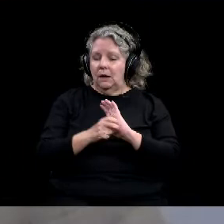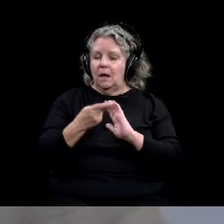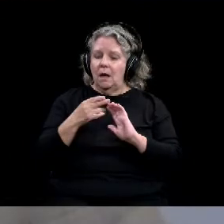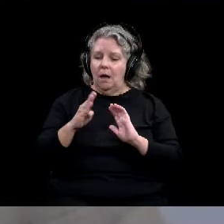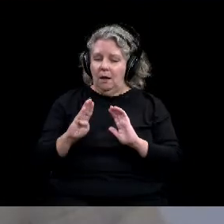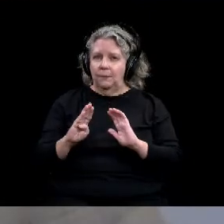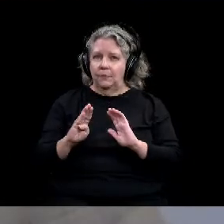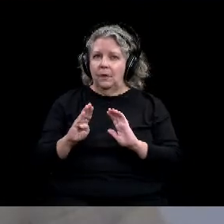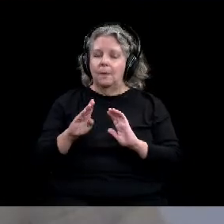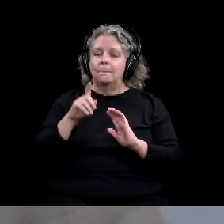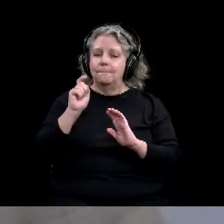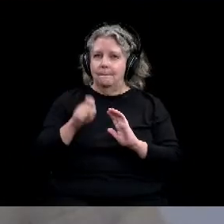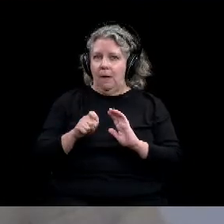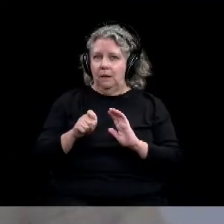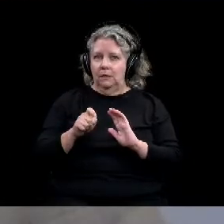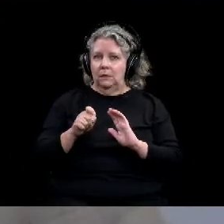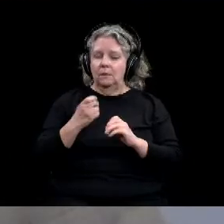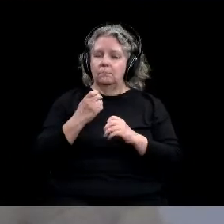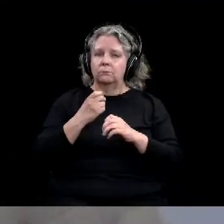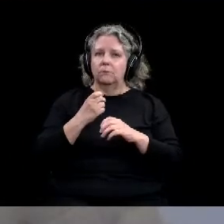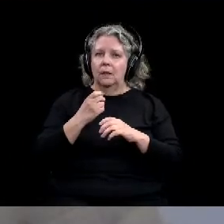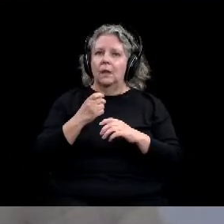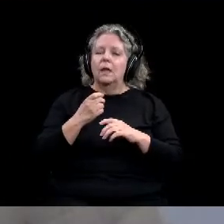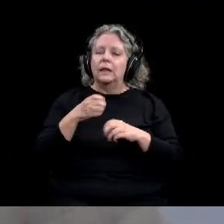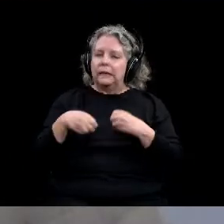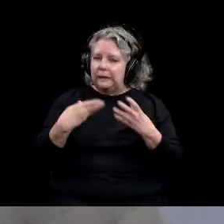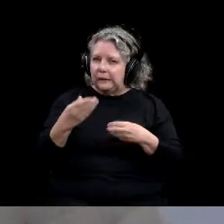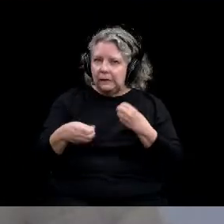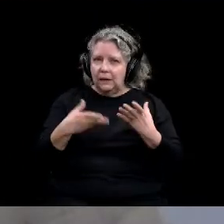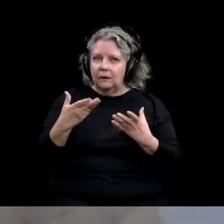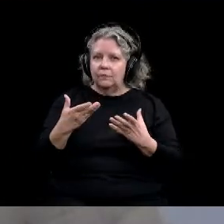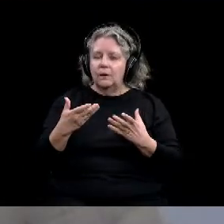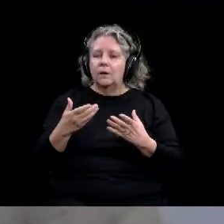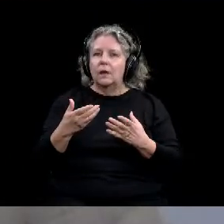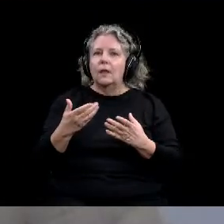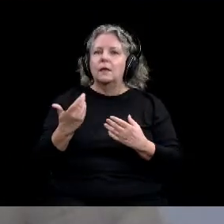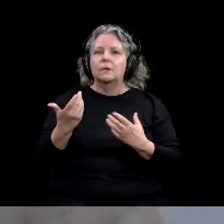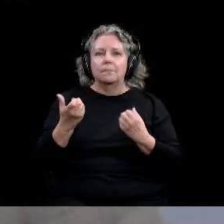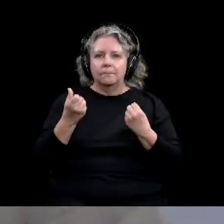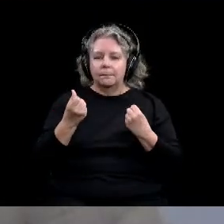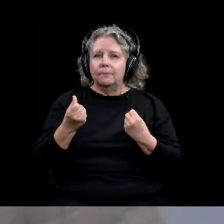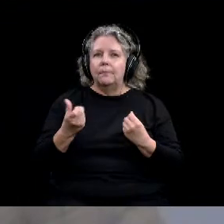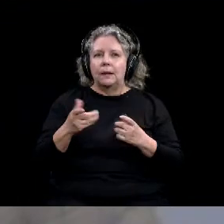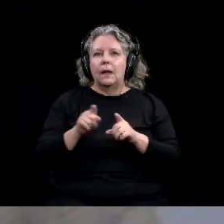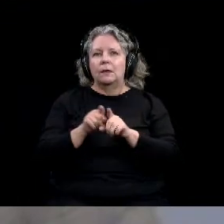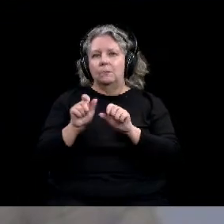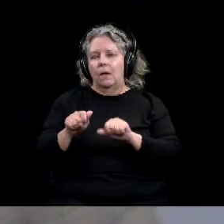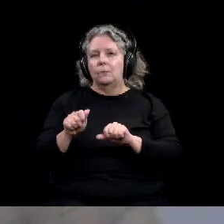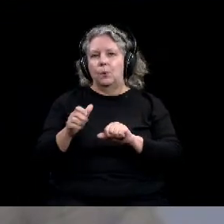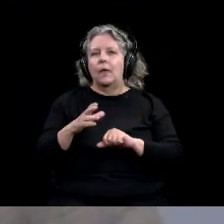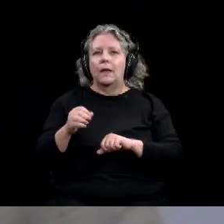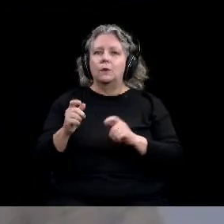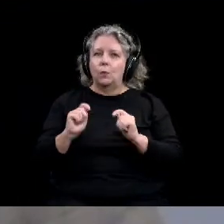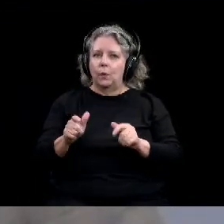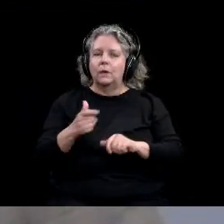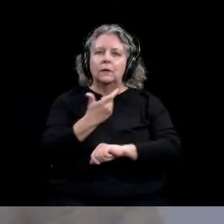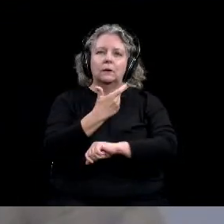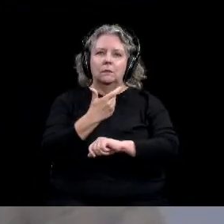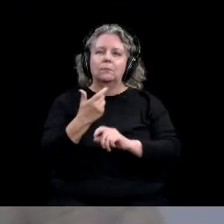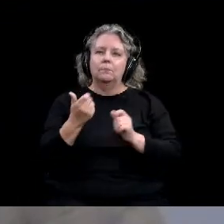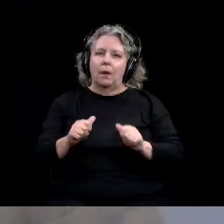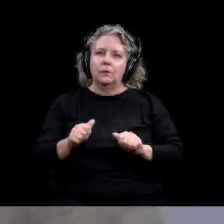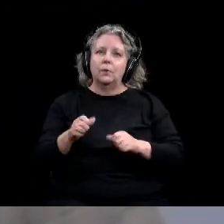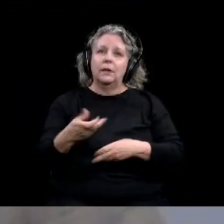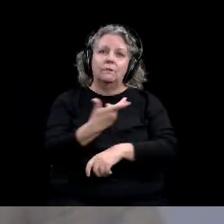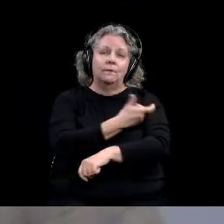quickly administer all vaccine doses to eligible individuals, regardless of what county they come from. Individuals